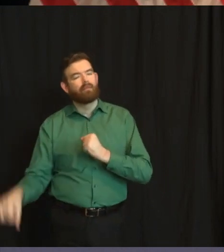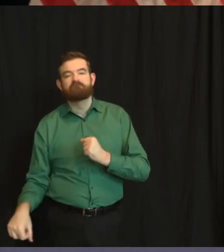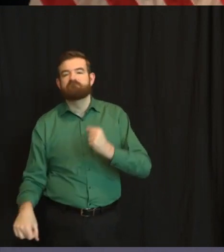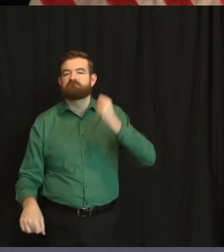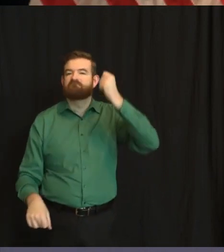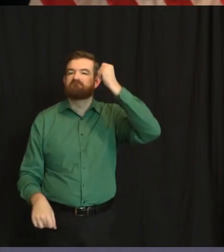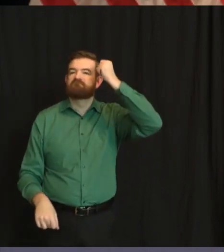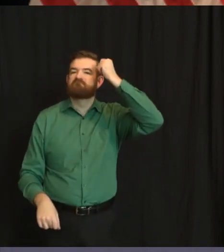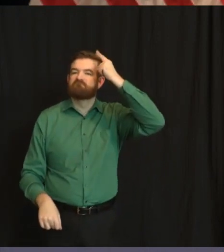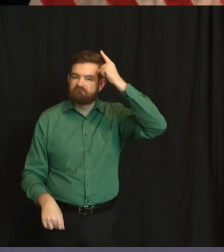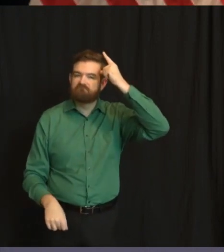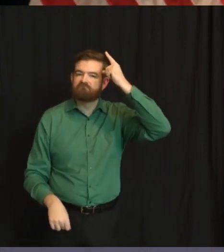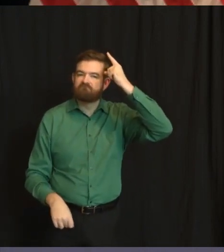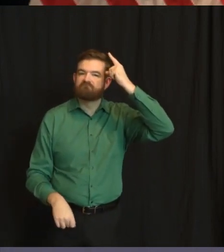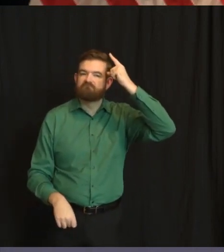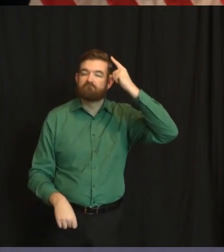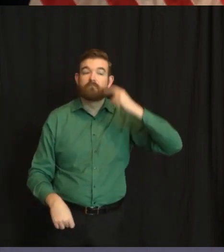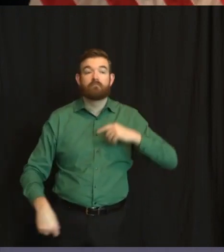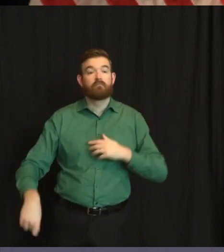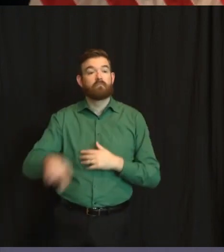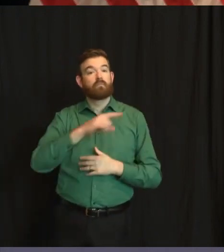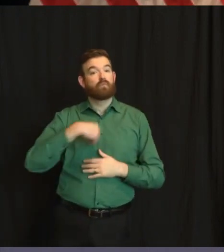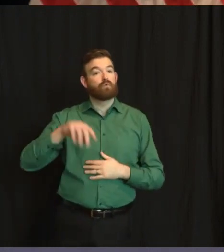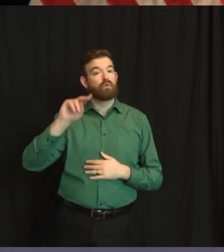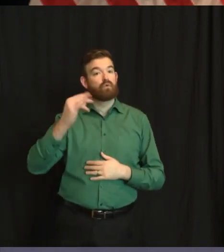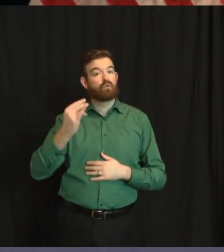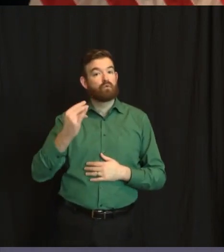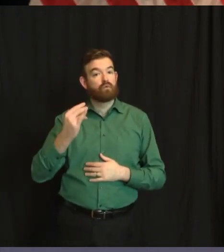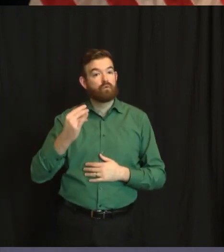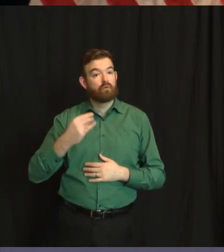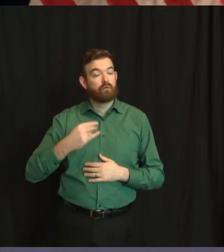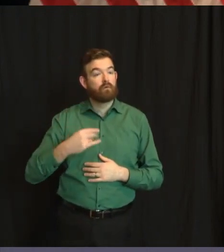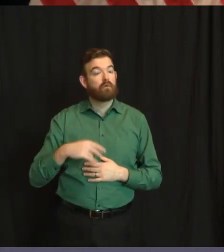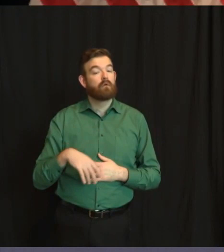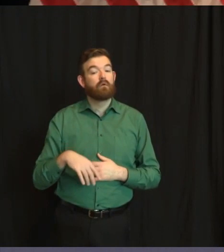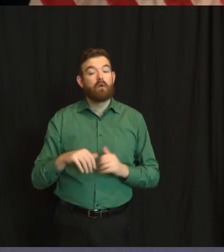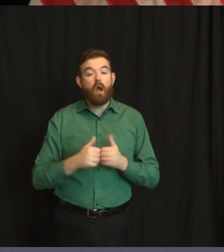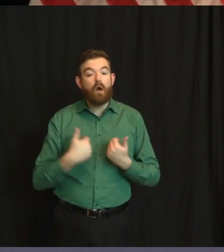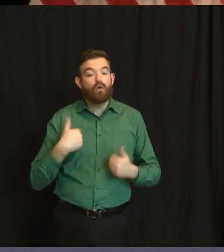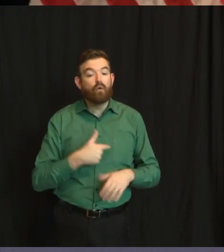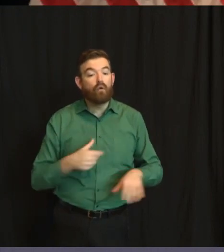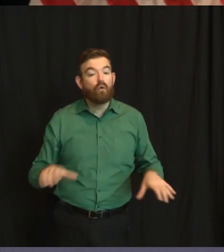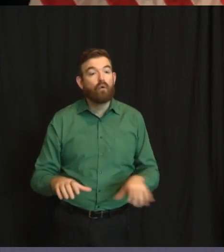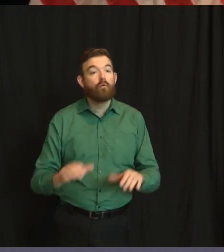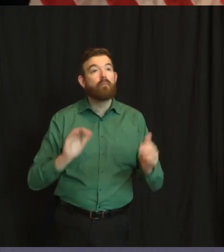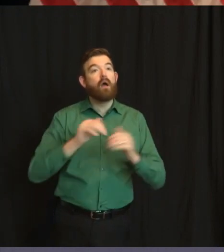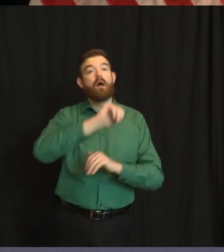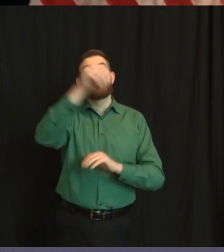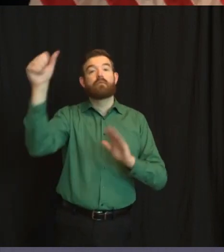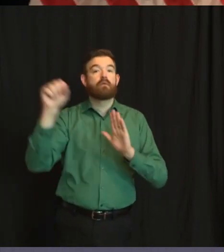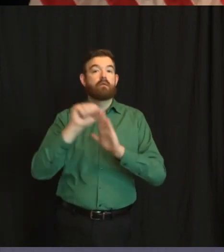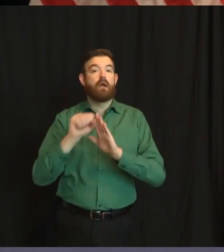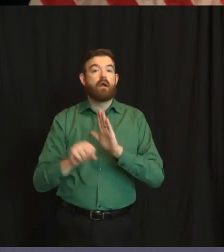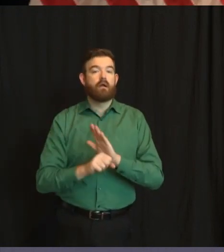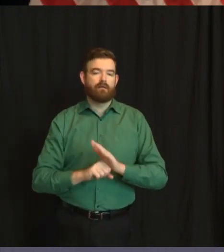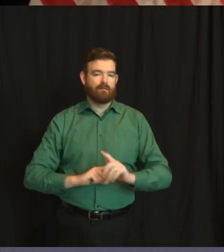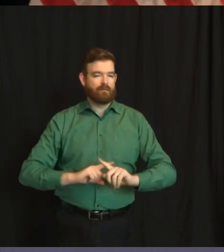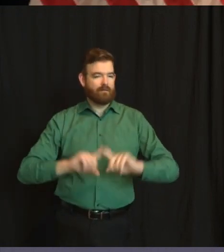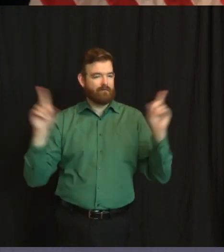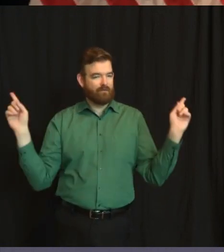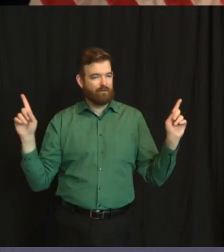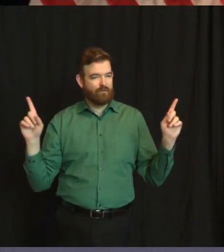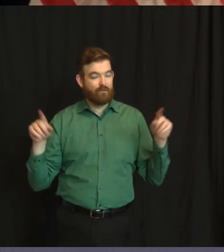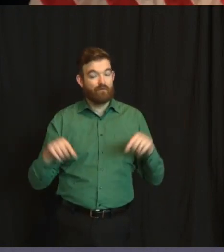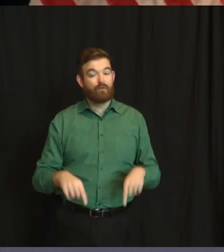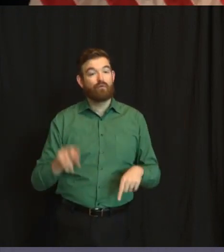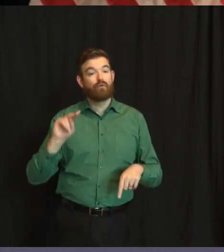Our performance relative to other states is literally night and day. And I think our team at the Department of Labor, beginning with Commissioner